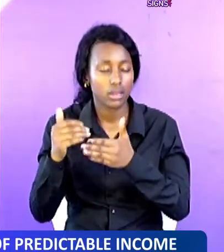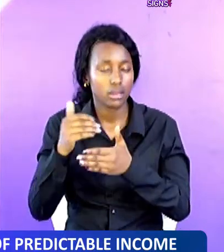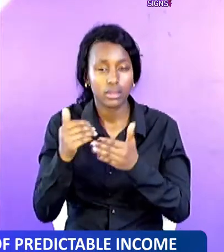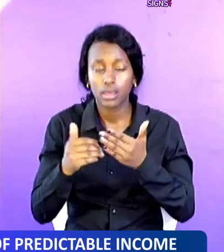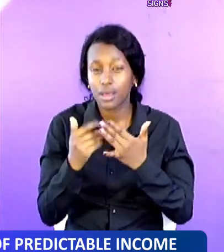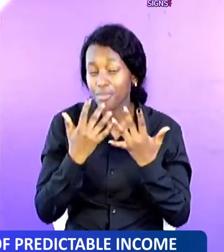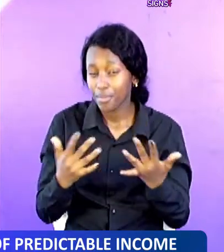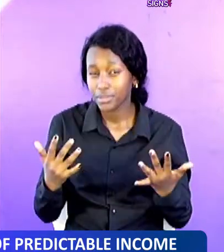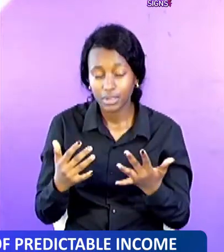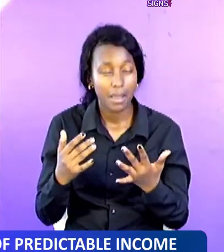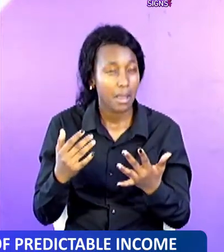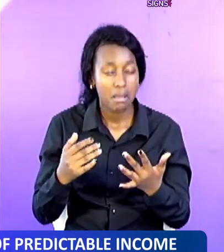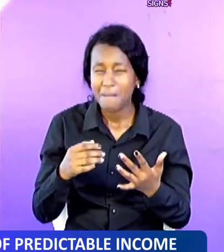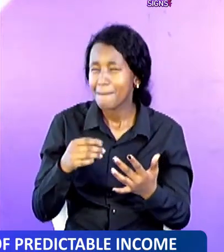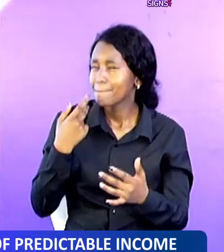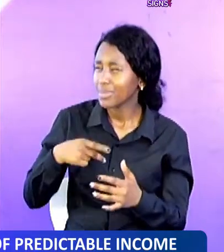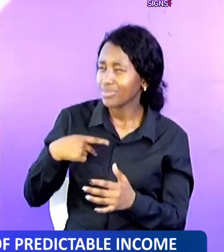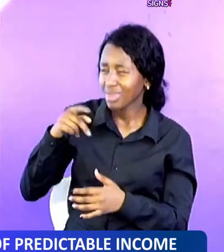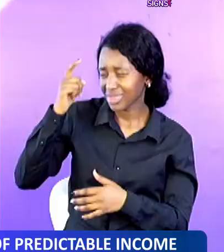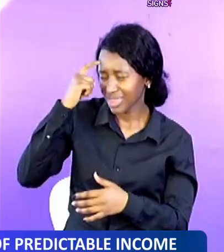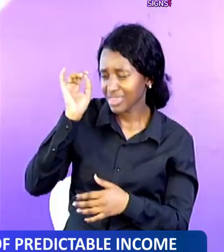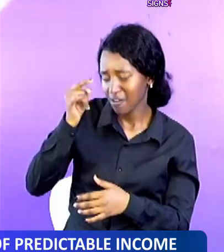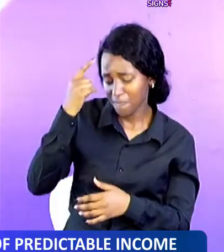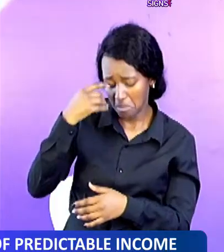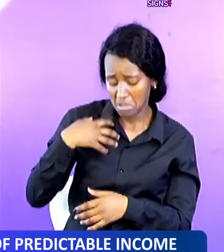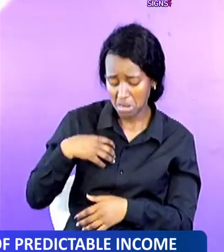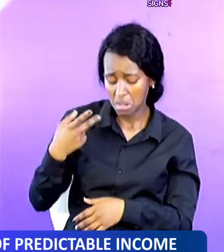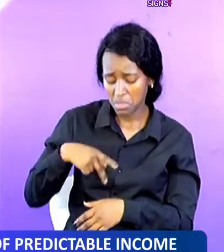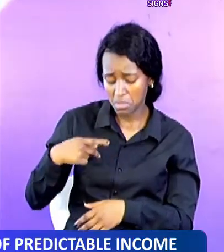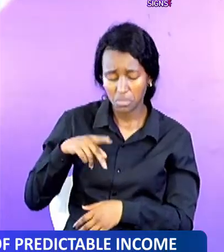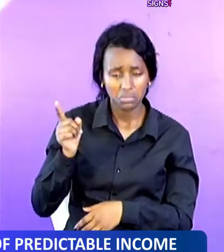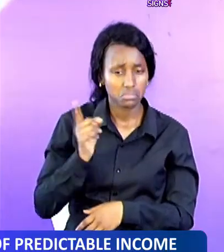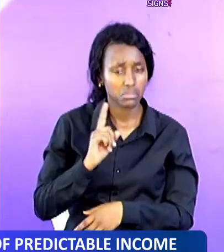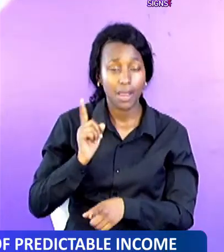no. It is possible for you to come together